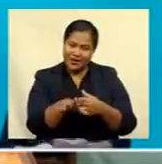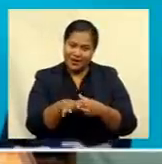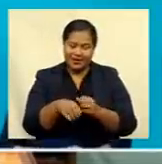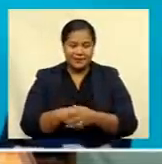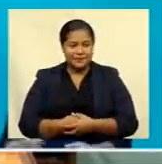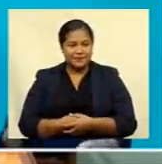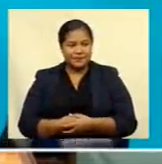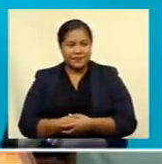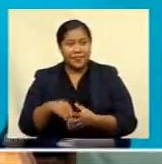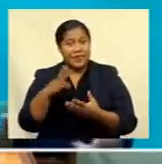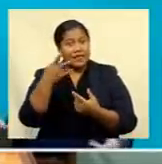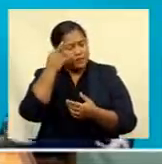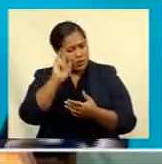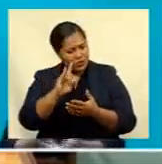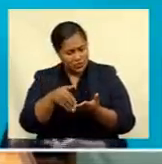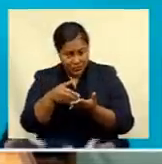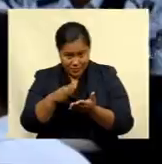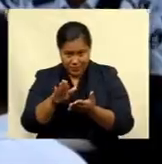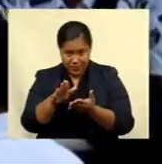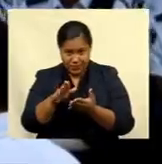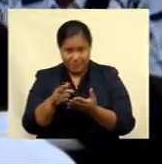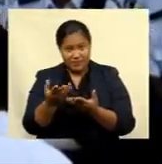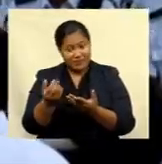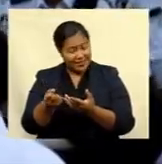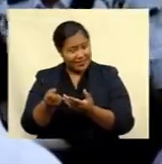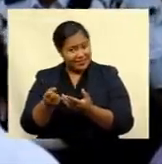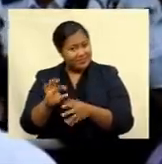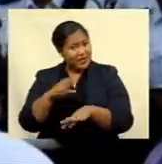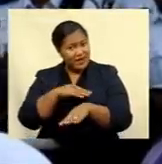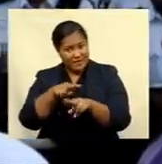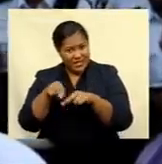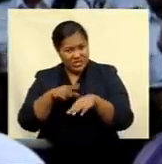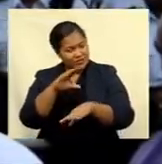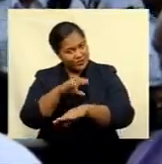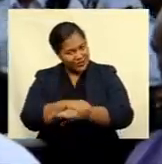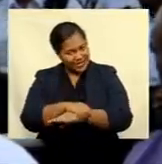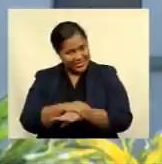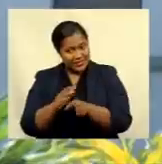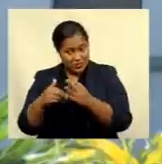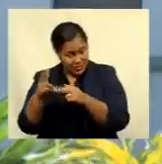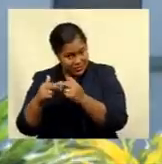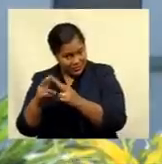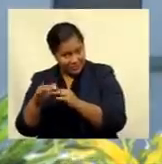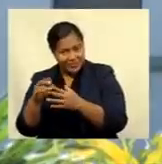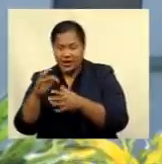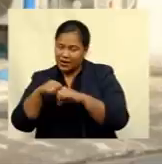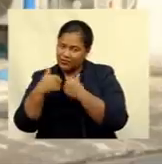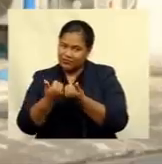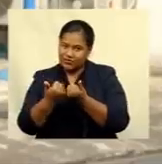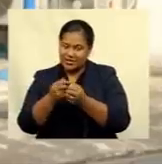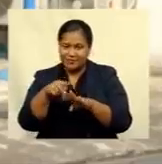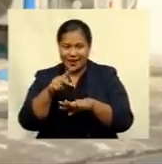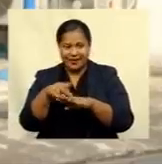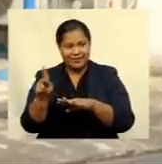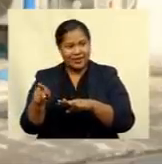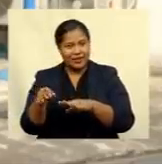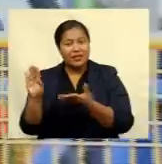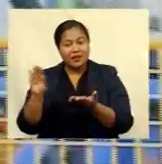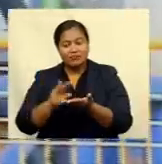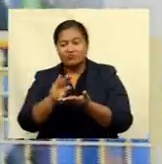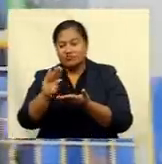approve Head 20 of the Fiji Police Force was agreed in Parliament. The force is allocated a total of